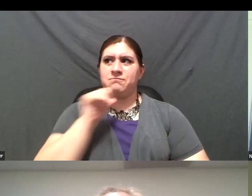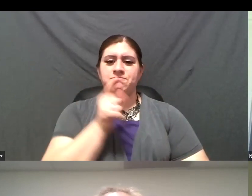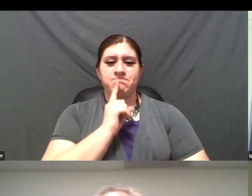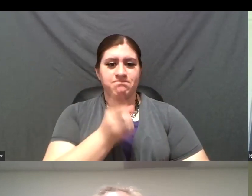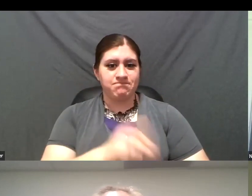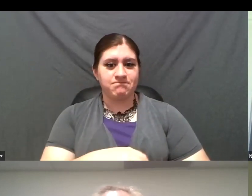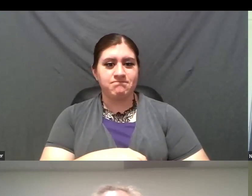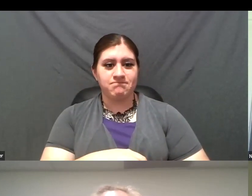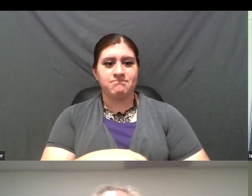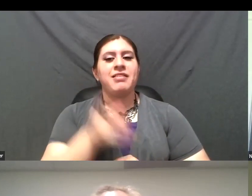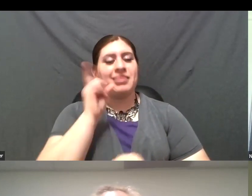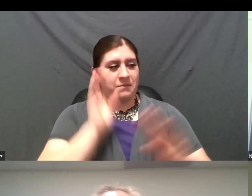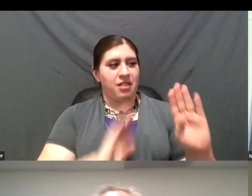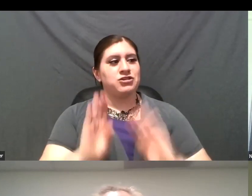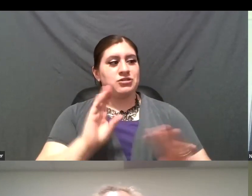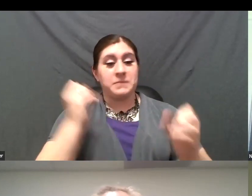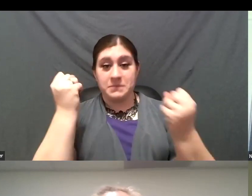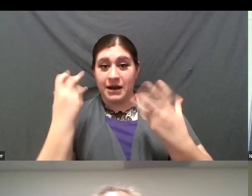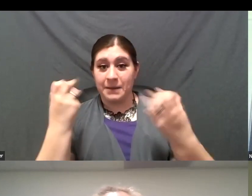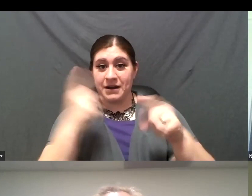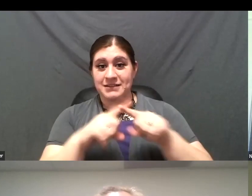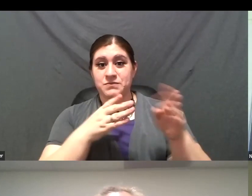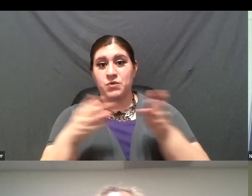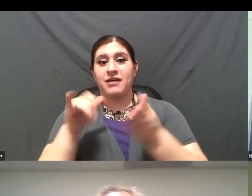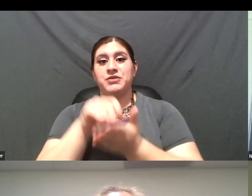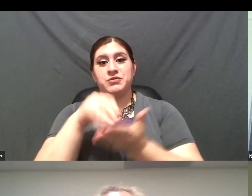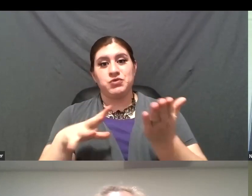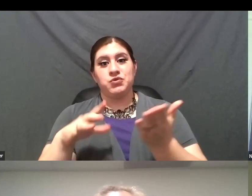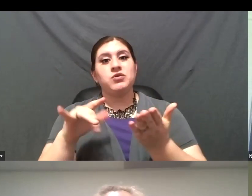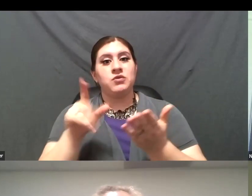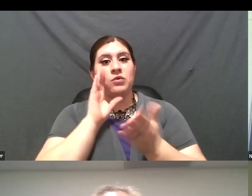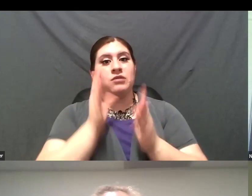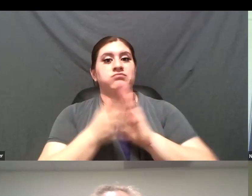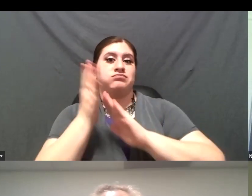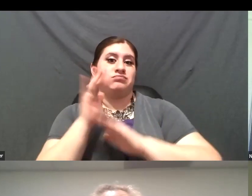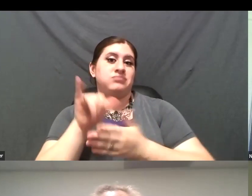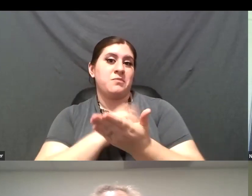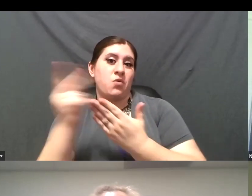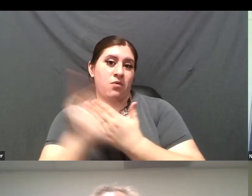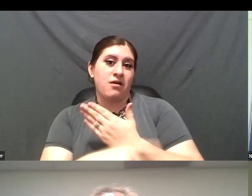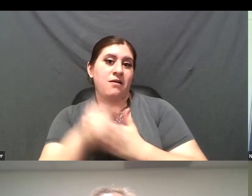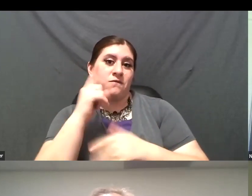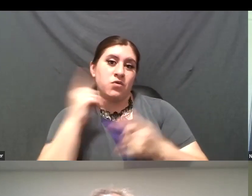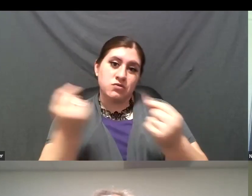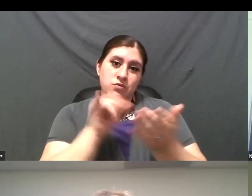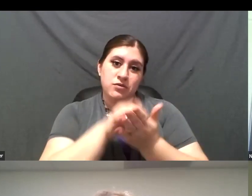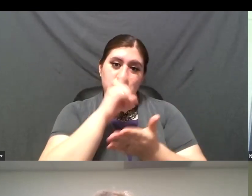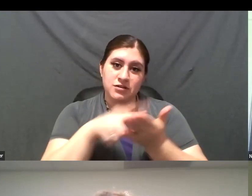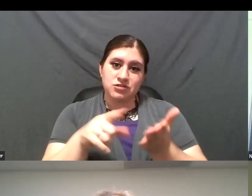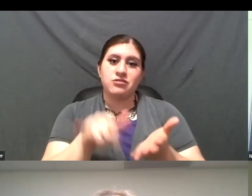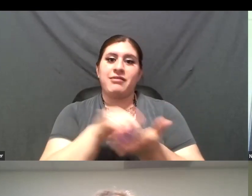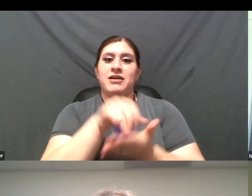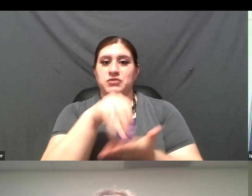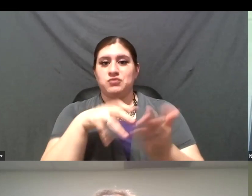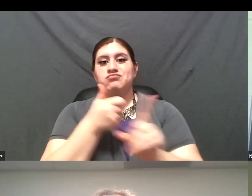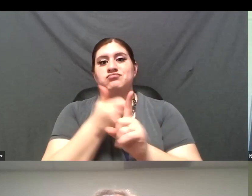So No, it was biology. In lots of ways, the students are the lifeblood of the program. Okay, in terms of doing the research, it's the student. I mean,